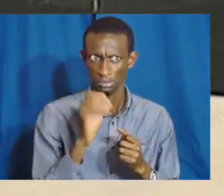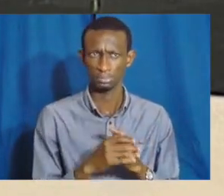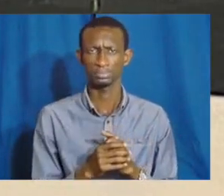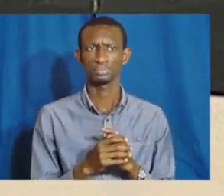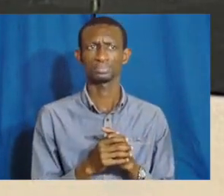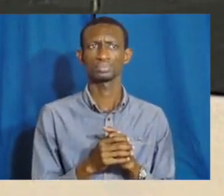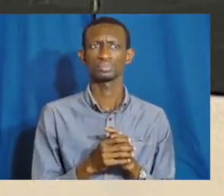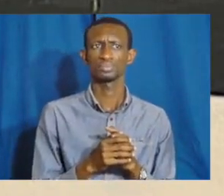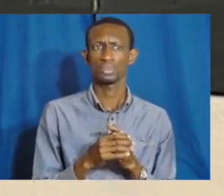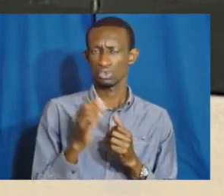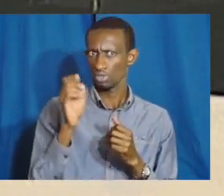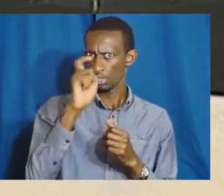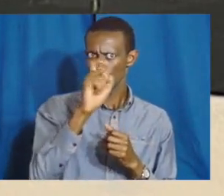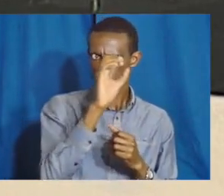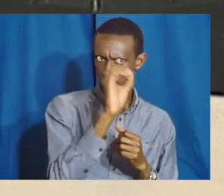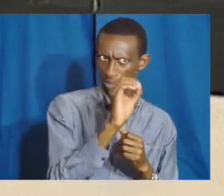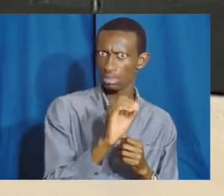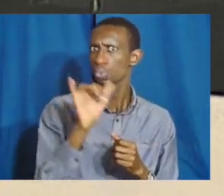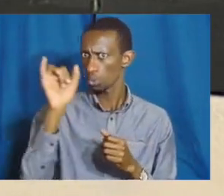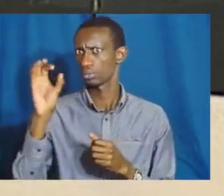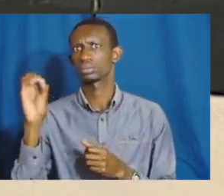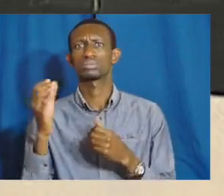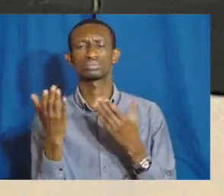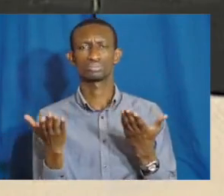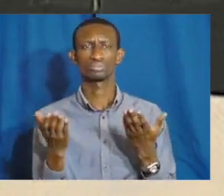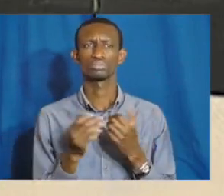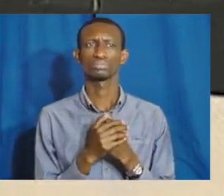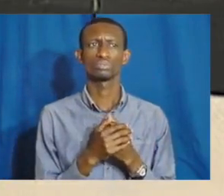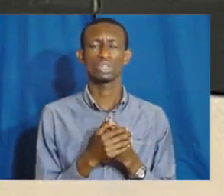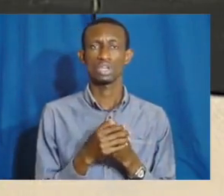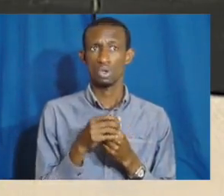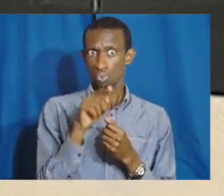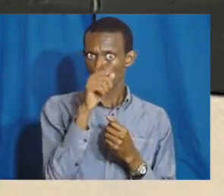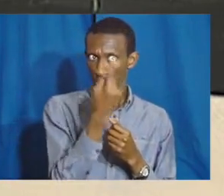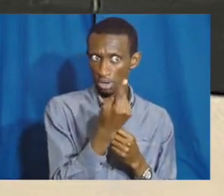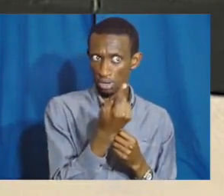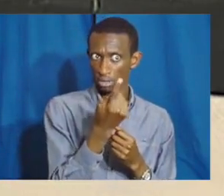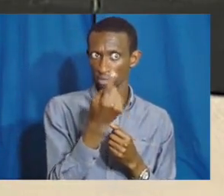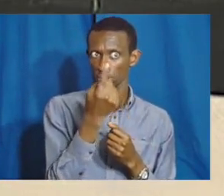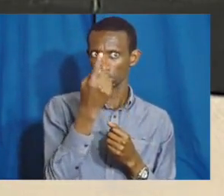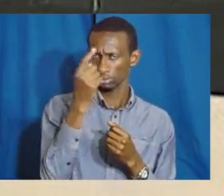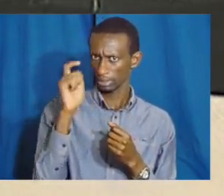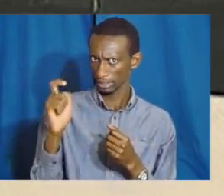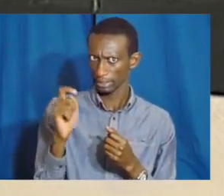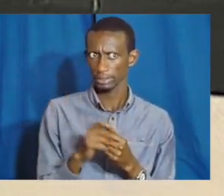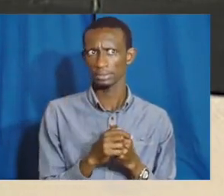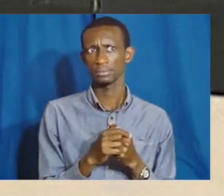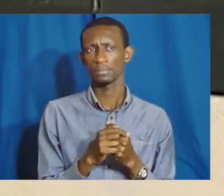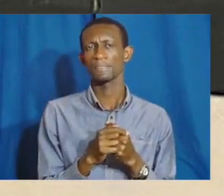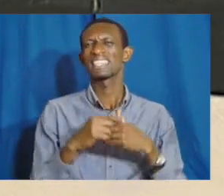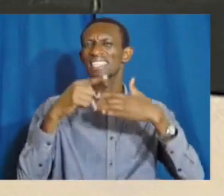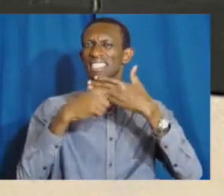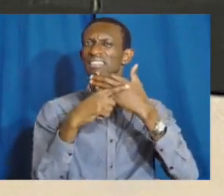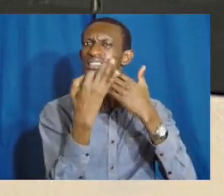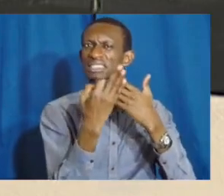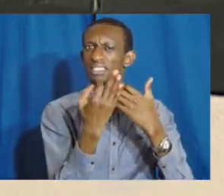Because we have 0 on x and 0 on y. We have a 1 on x and a -3 on